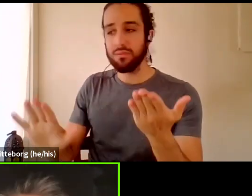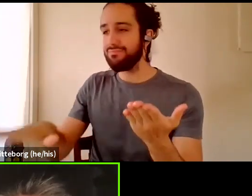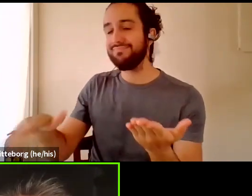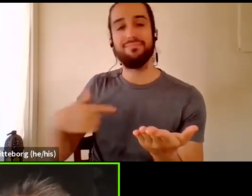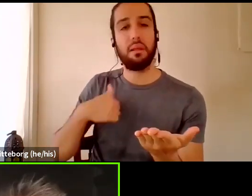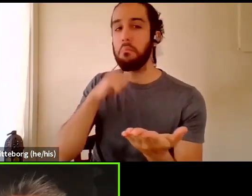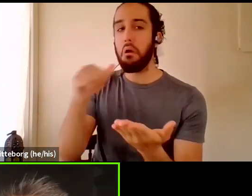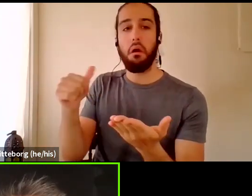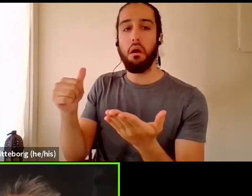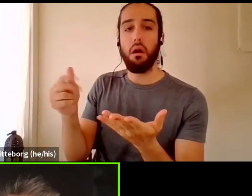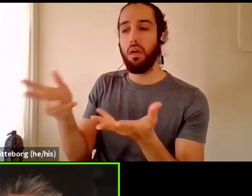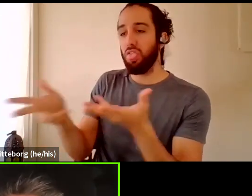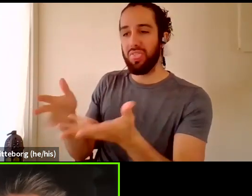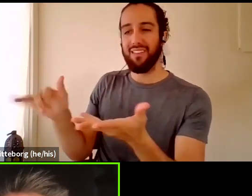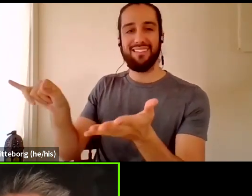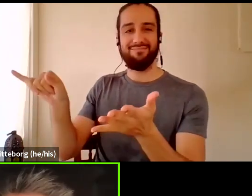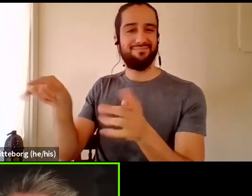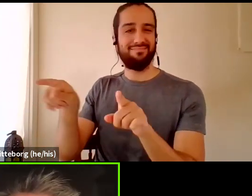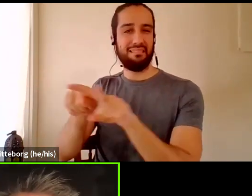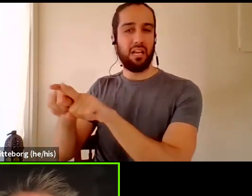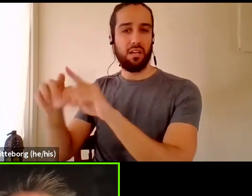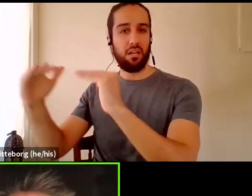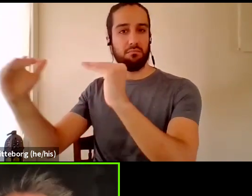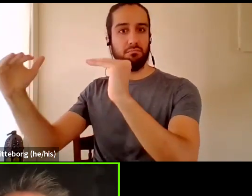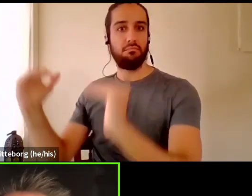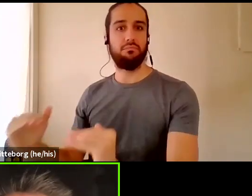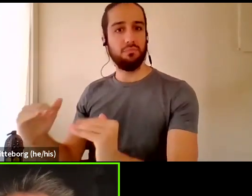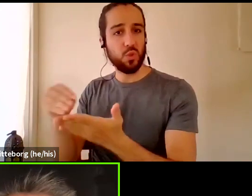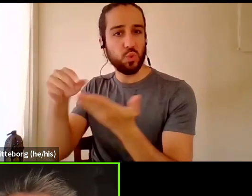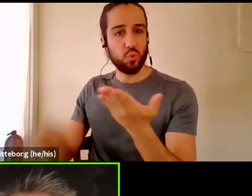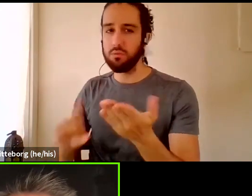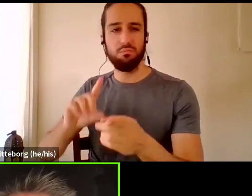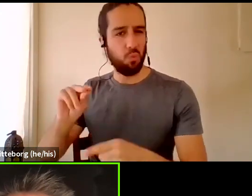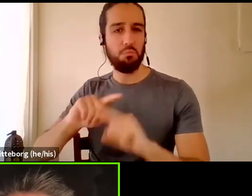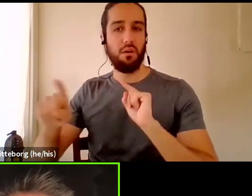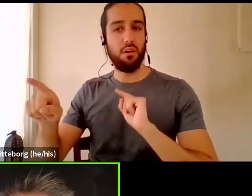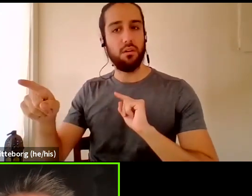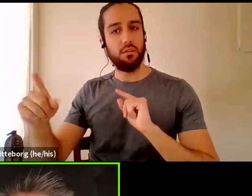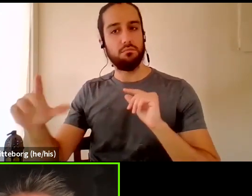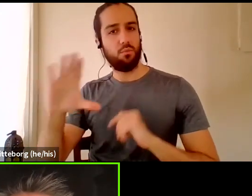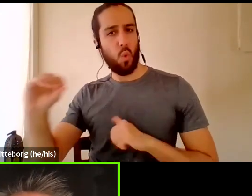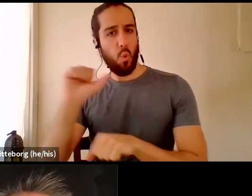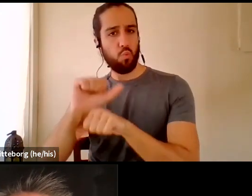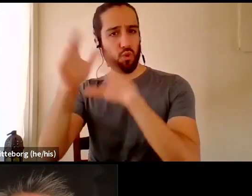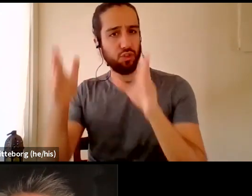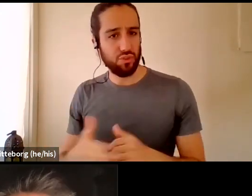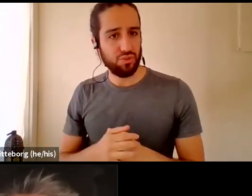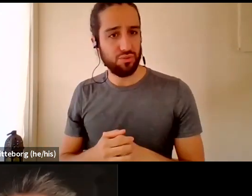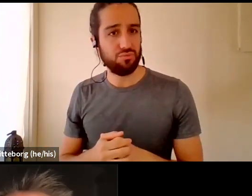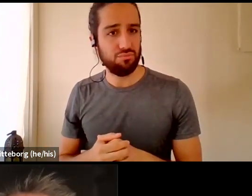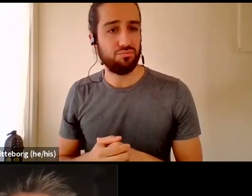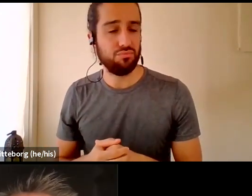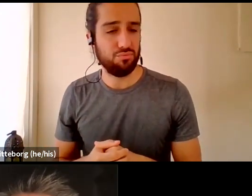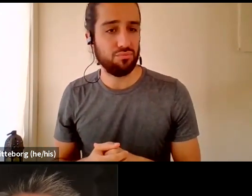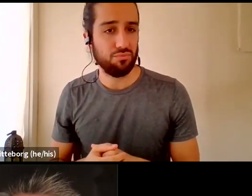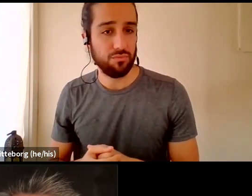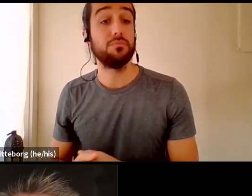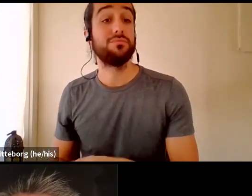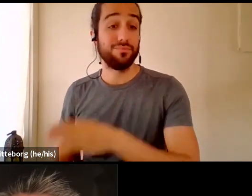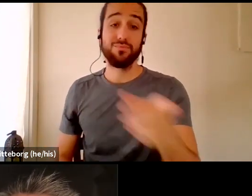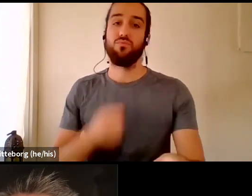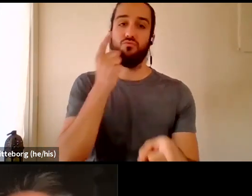in a production. So let us figure out what that relationship is, right? Yeah, absolutely. And how we